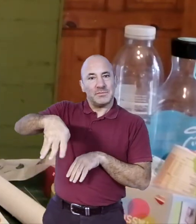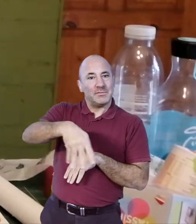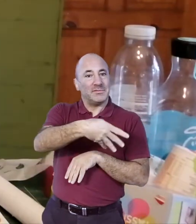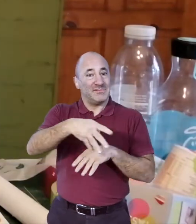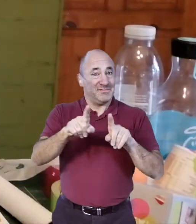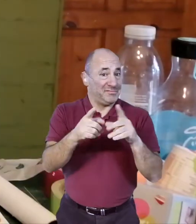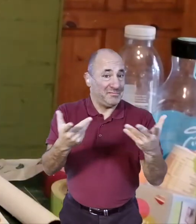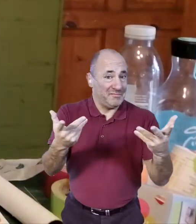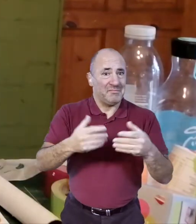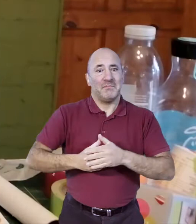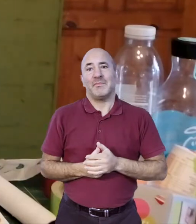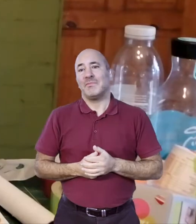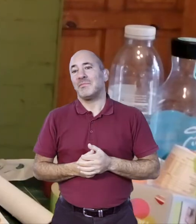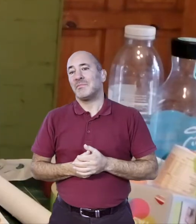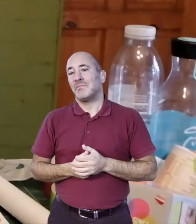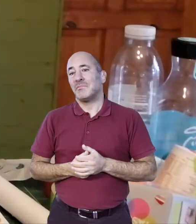just floats.